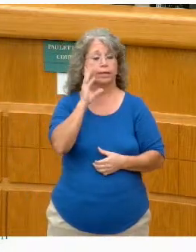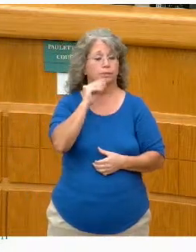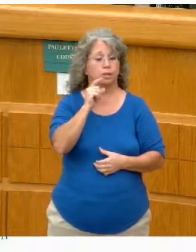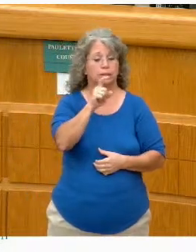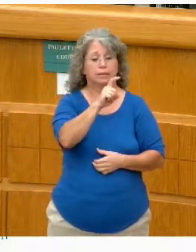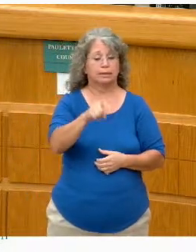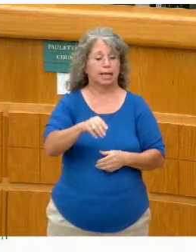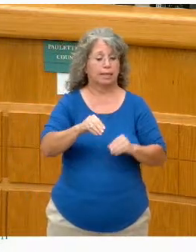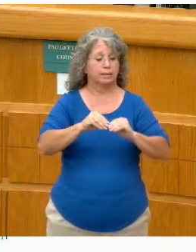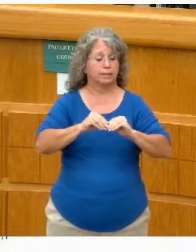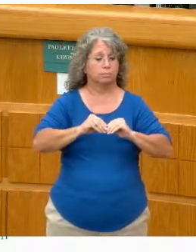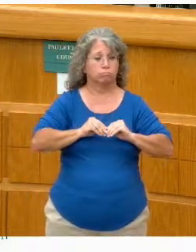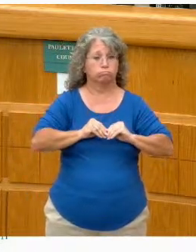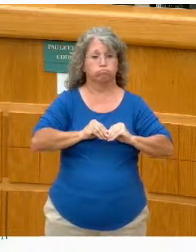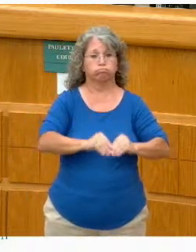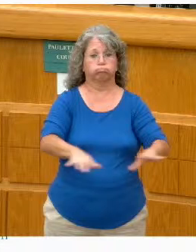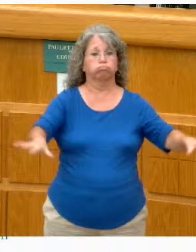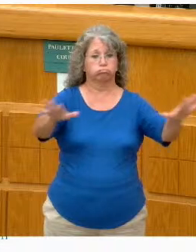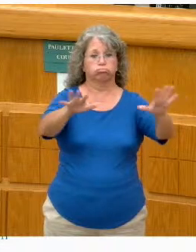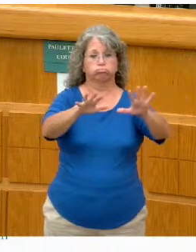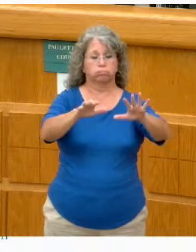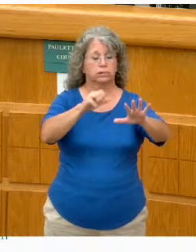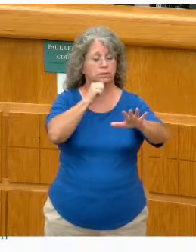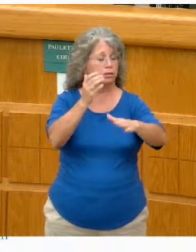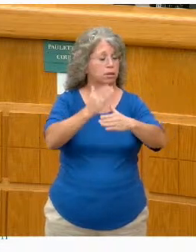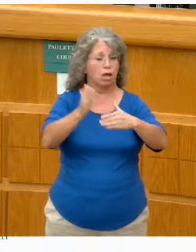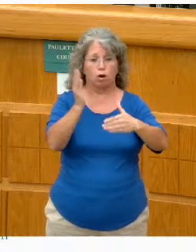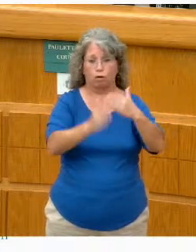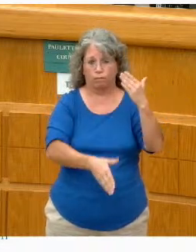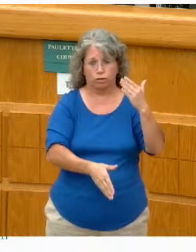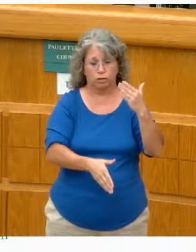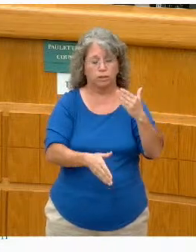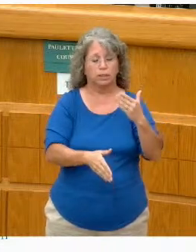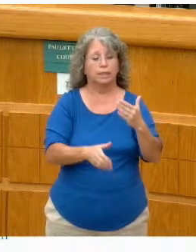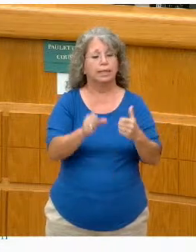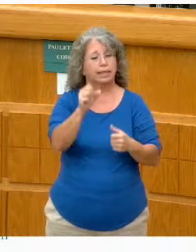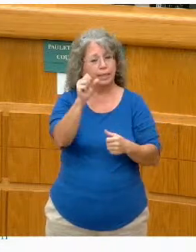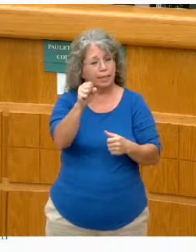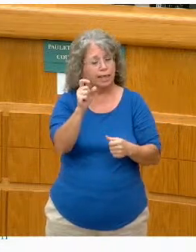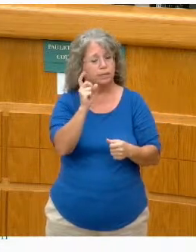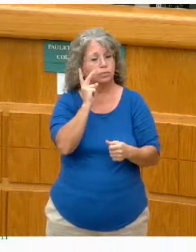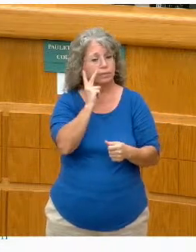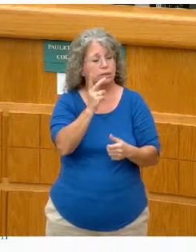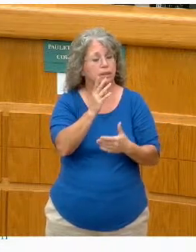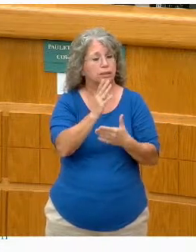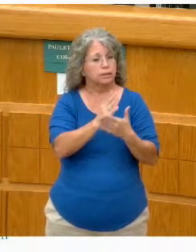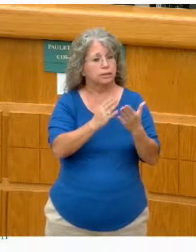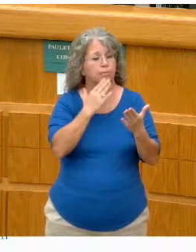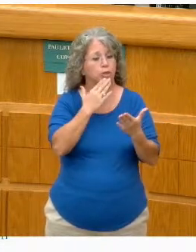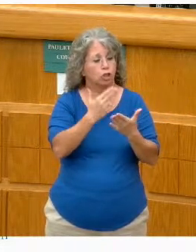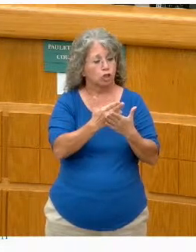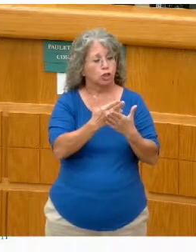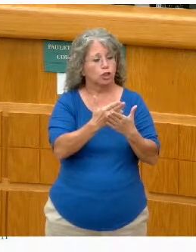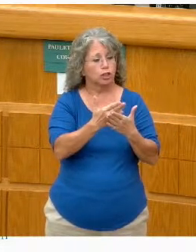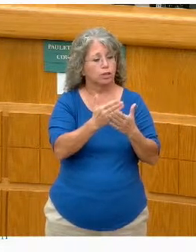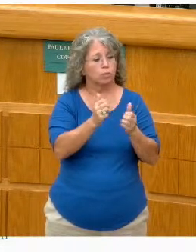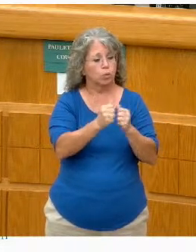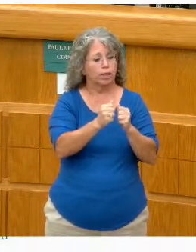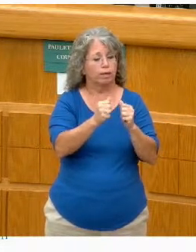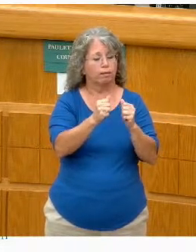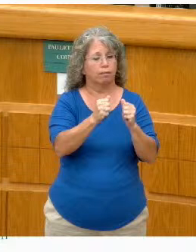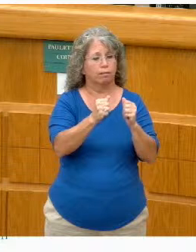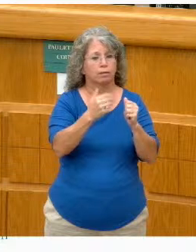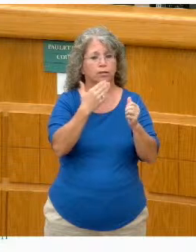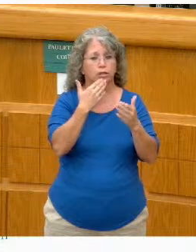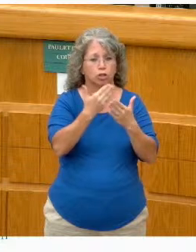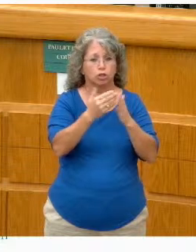we're seeing positive developments in the declines in cases, the declines in hospitalizations,